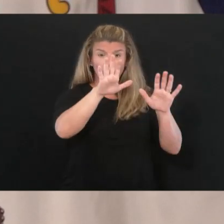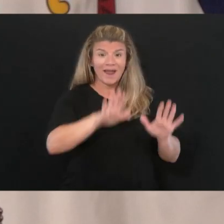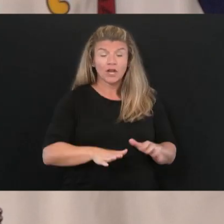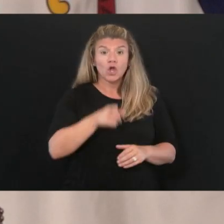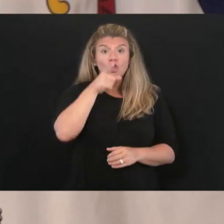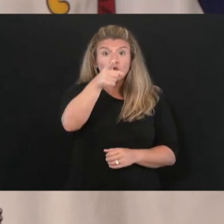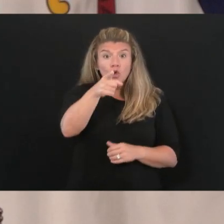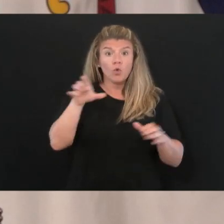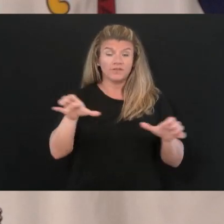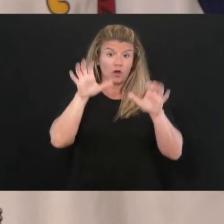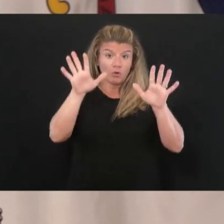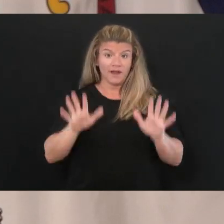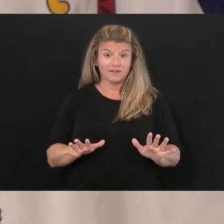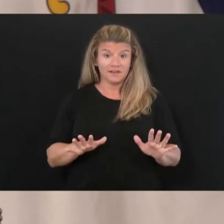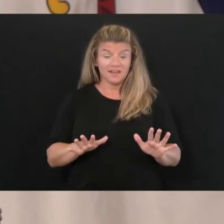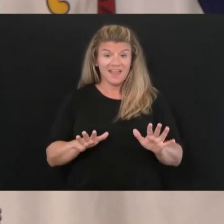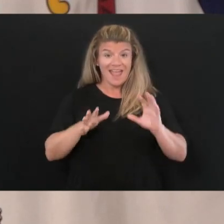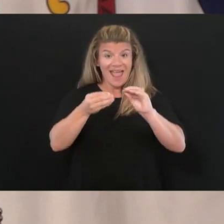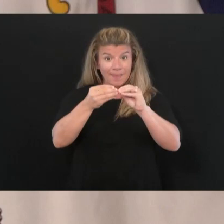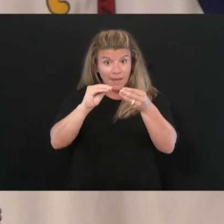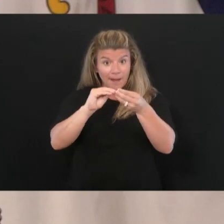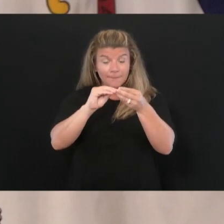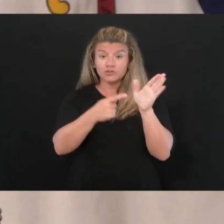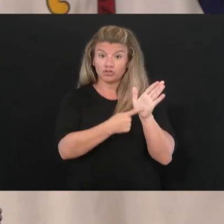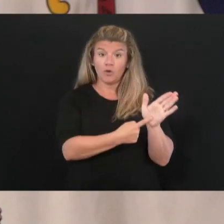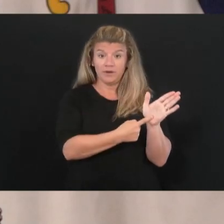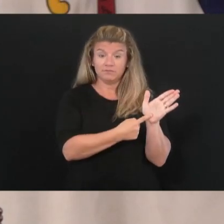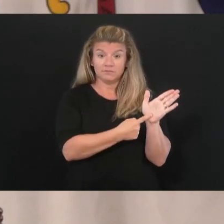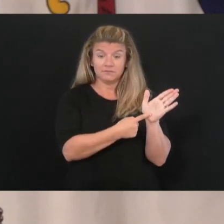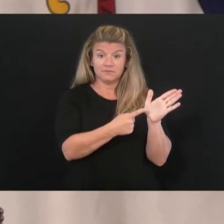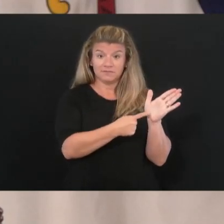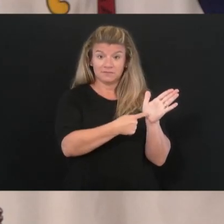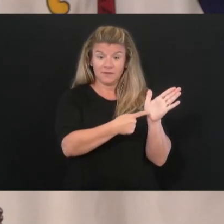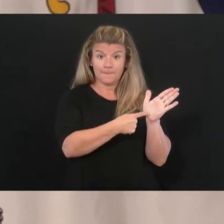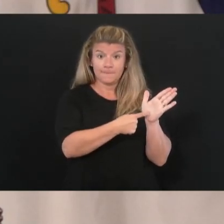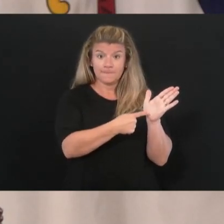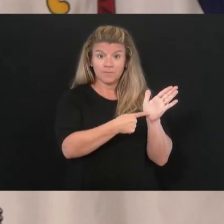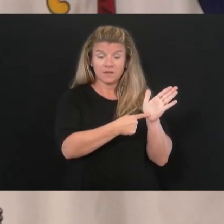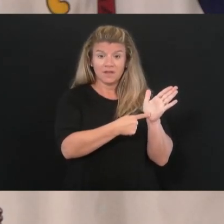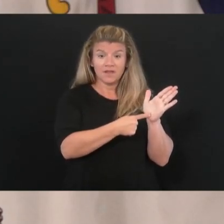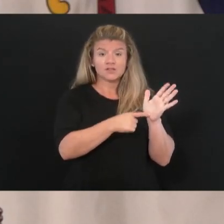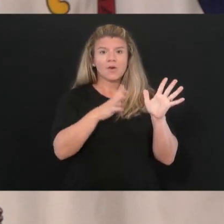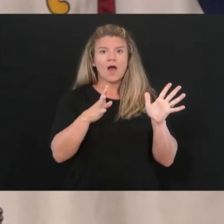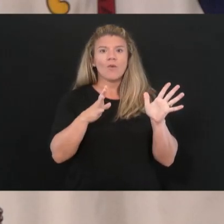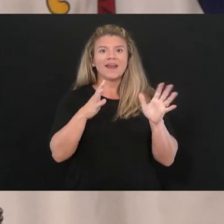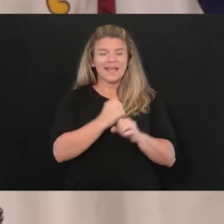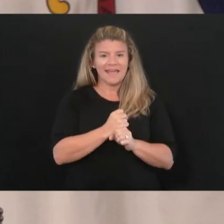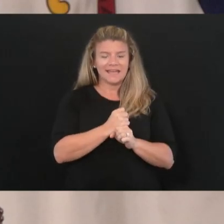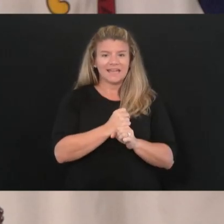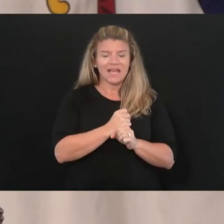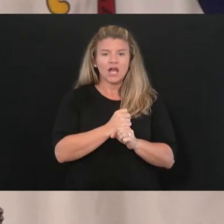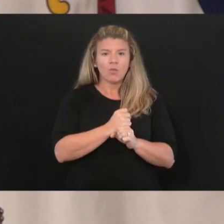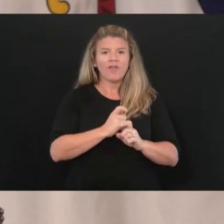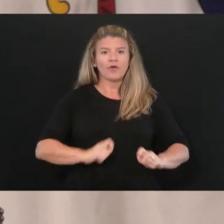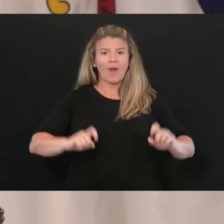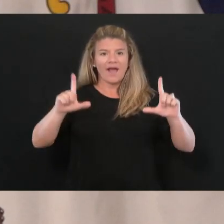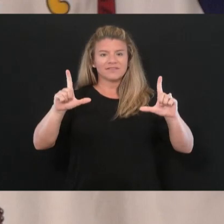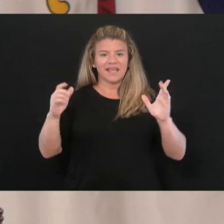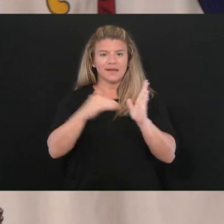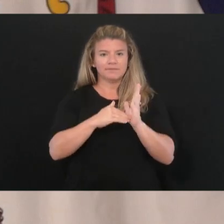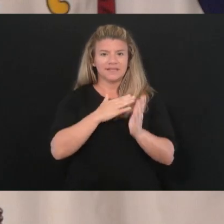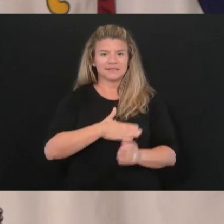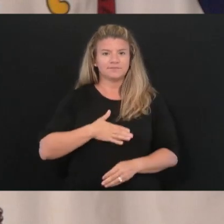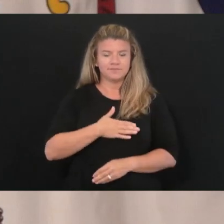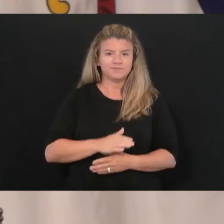done great. And the numbers show it. Now, if we could just end with just this, put the graphs right back up there, just 1